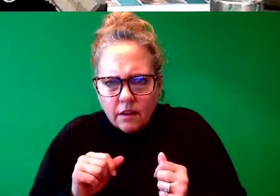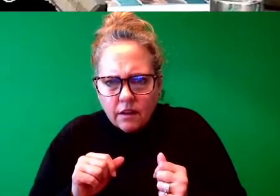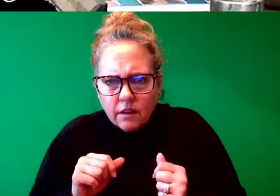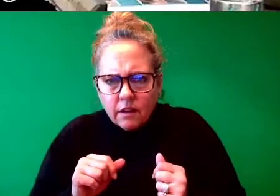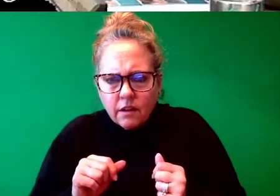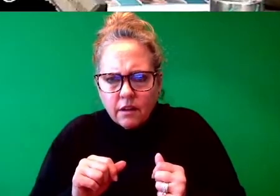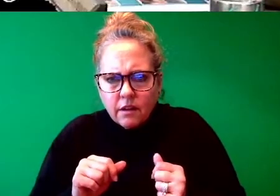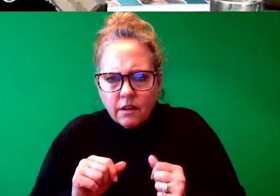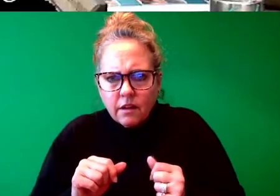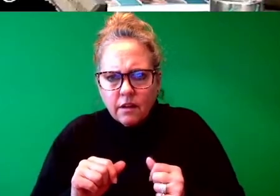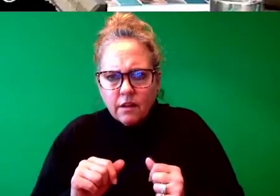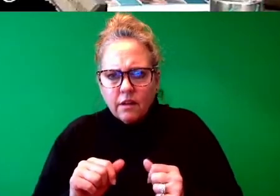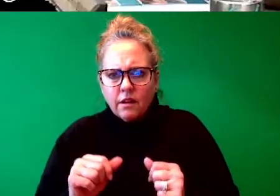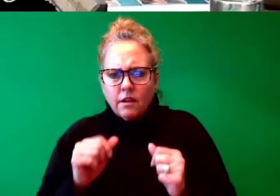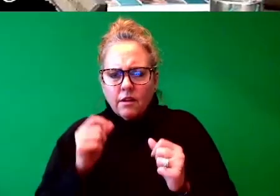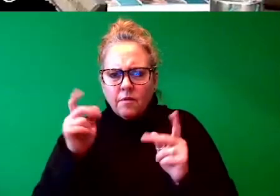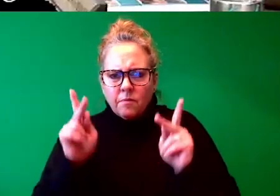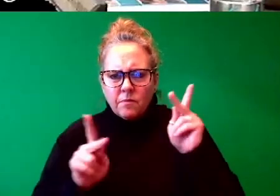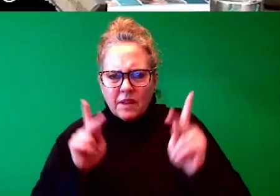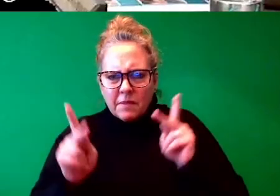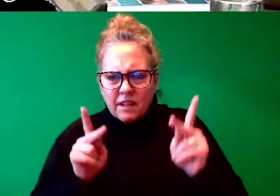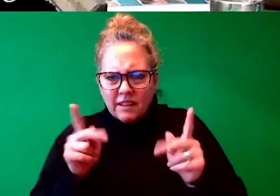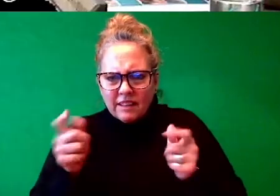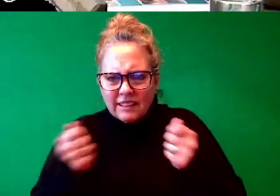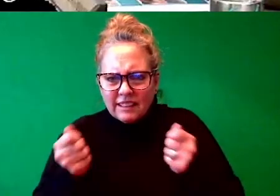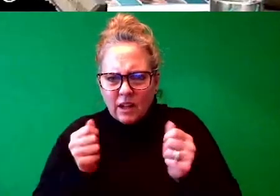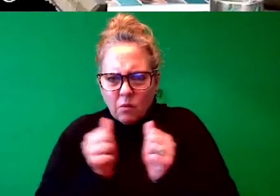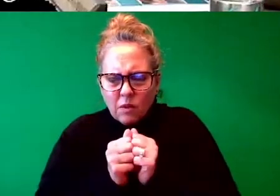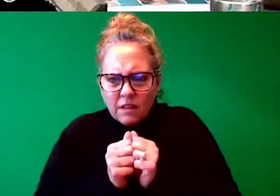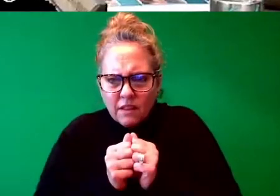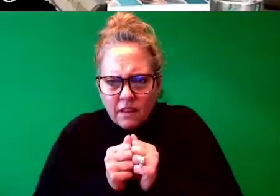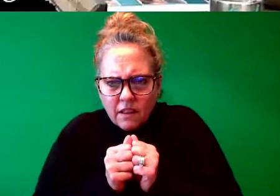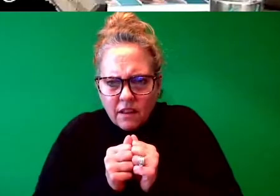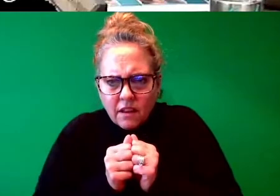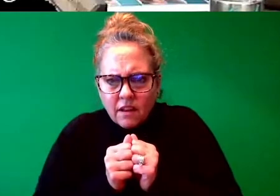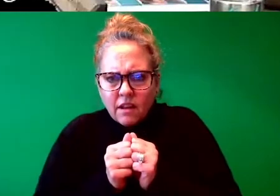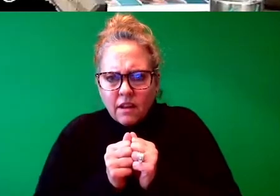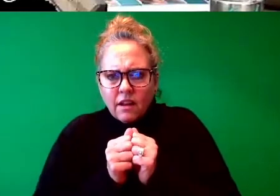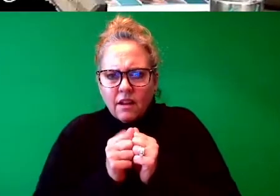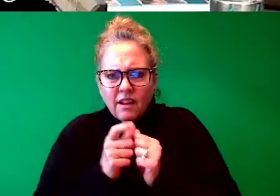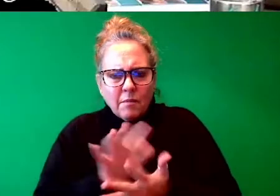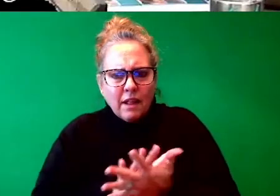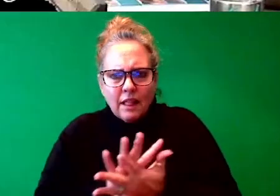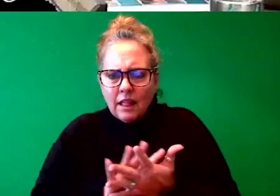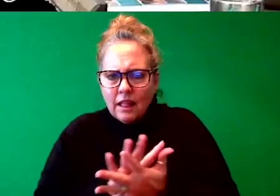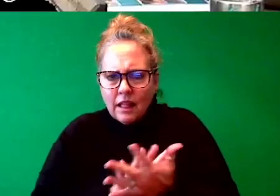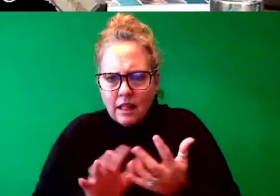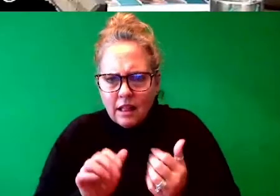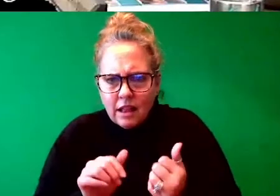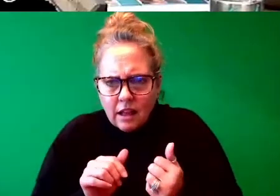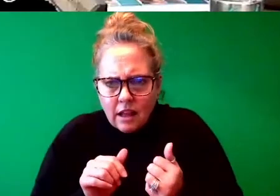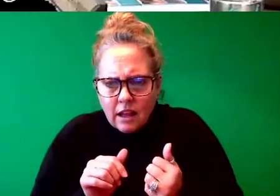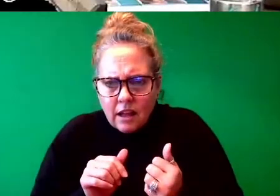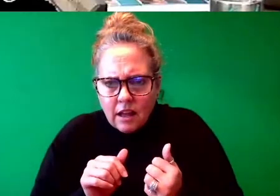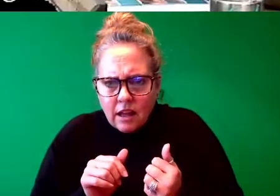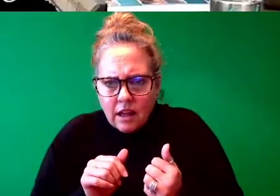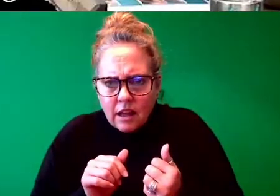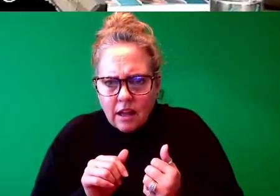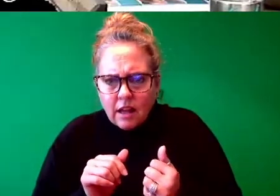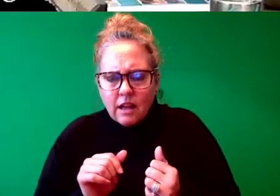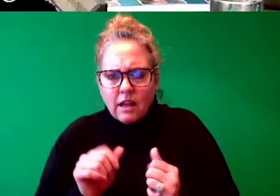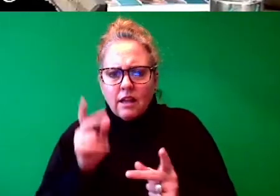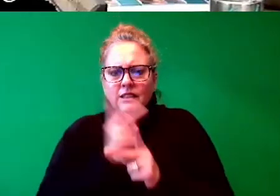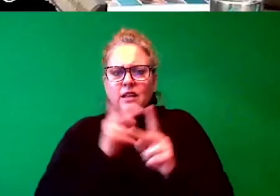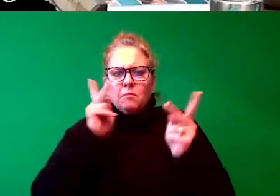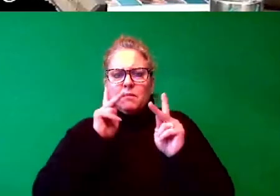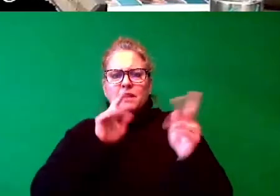contagious disease outbreaks since the beginning of history and not always very successfully. But with these new tools, we hope